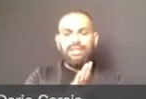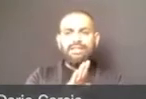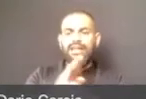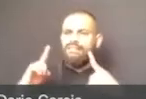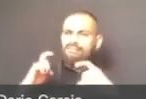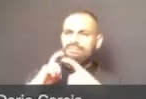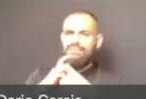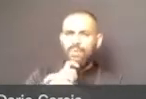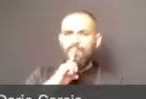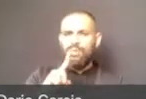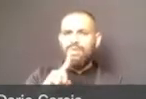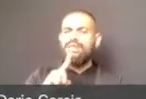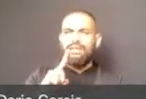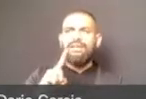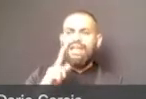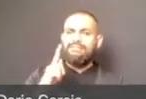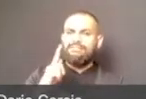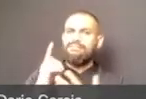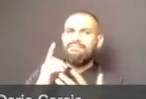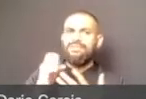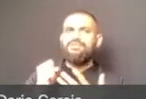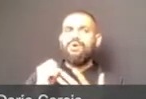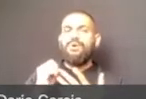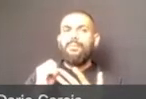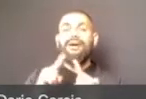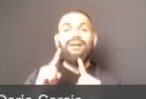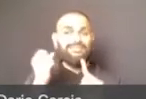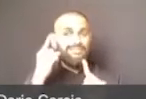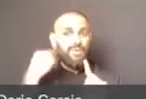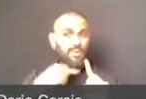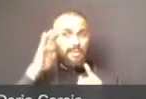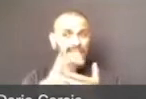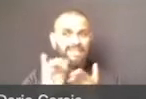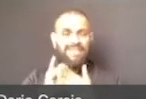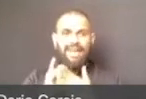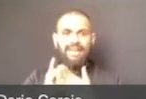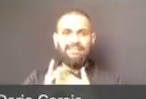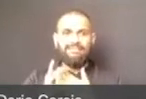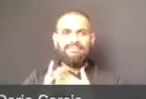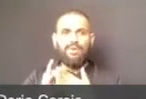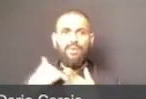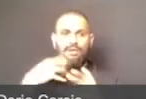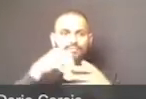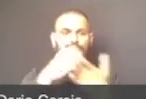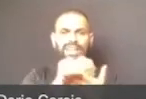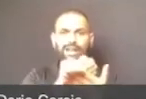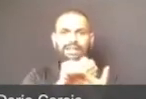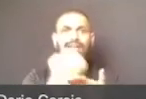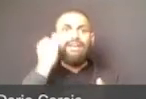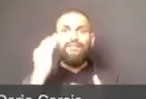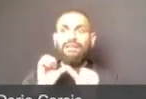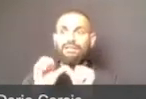industry is big, but we believe that we are part of the economy. And as we continue to be able to bring